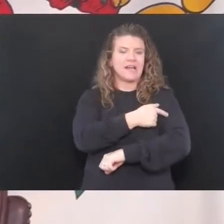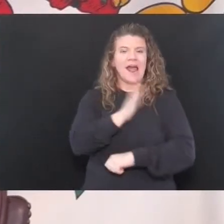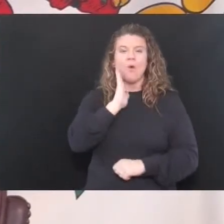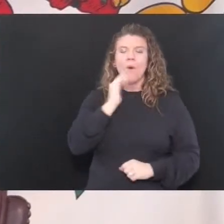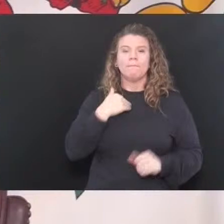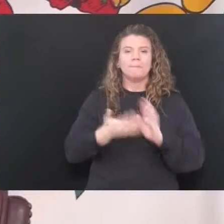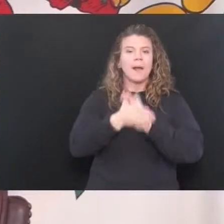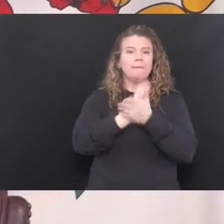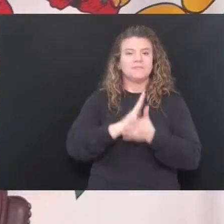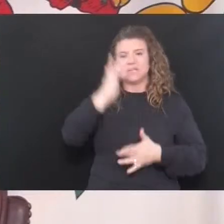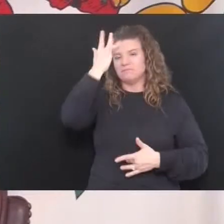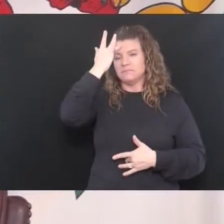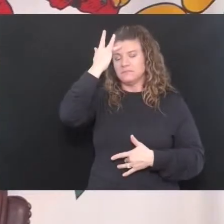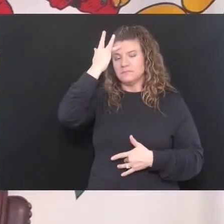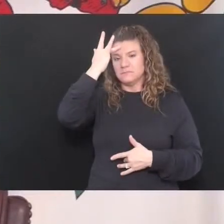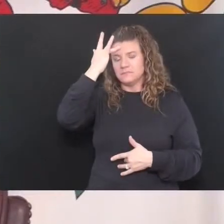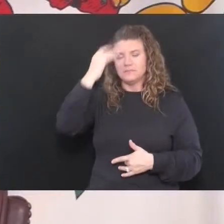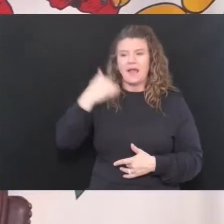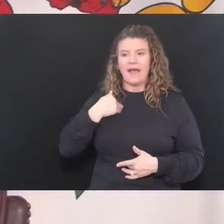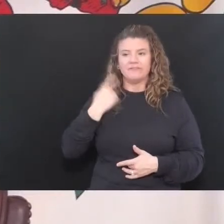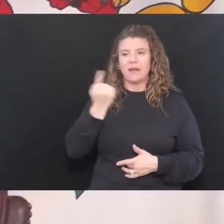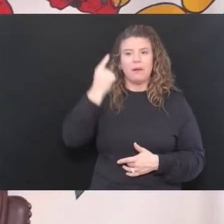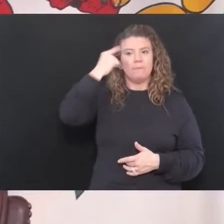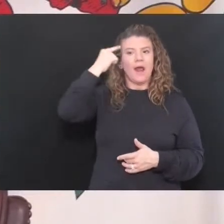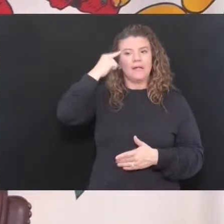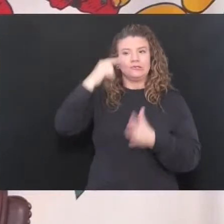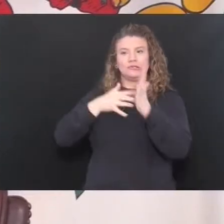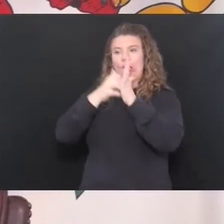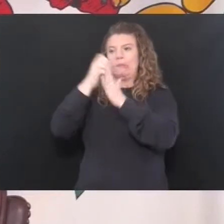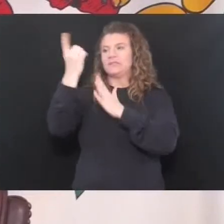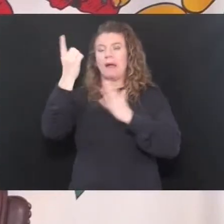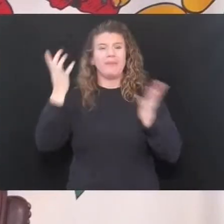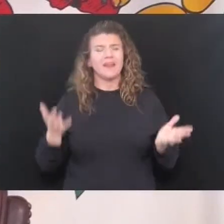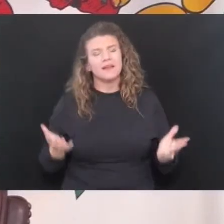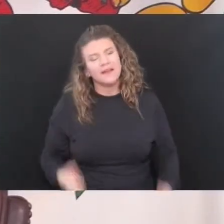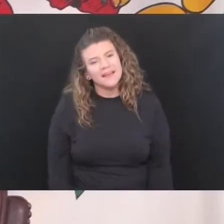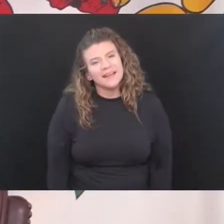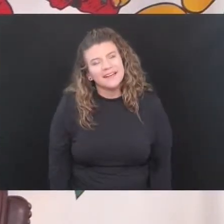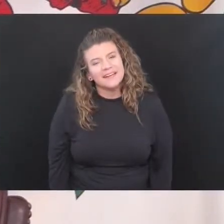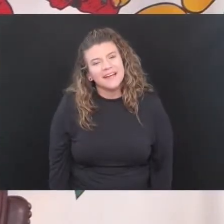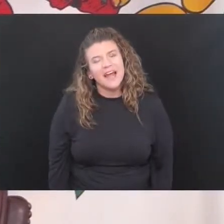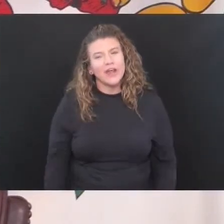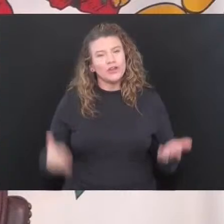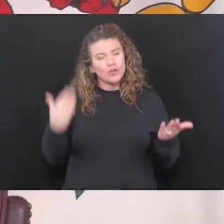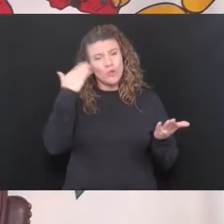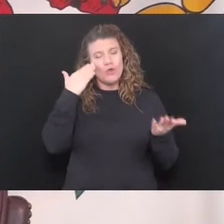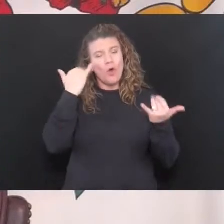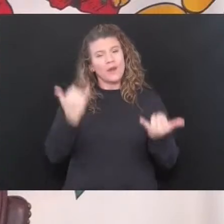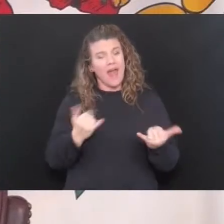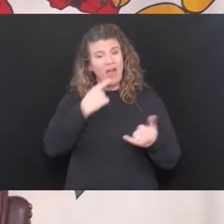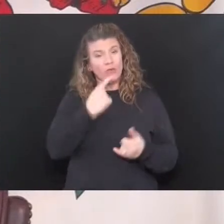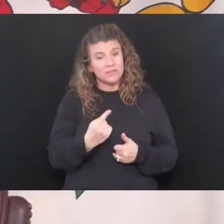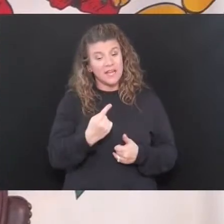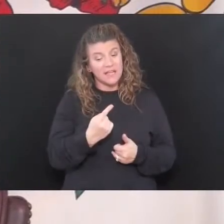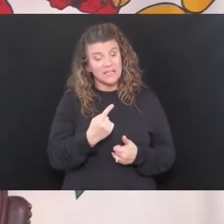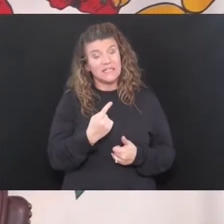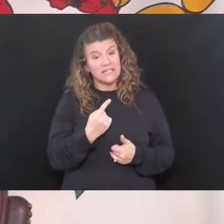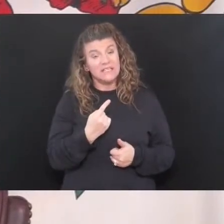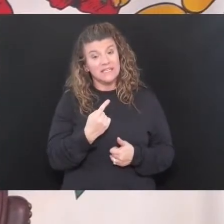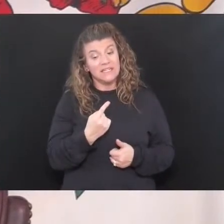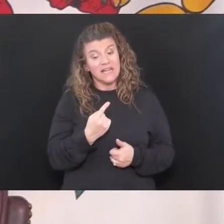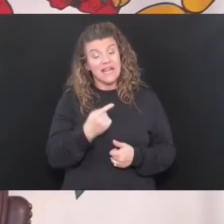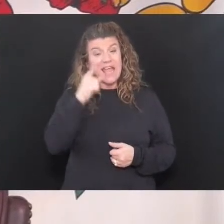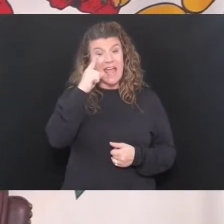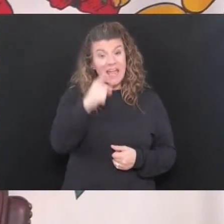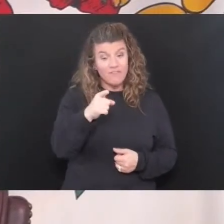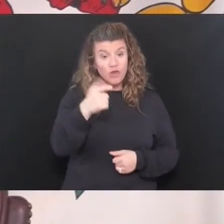tumor. I mean, literally. Do you realize now they're coming out and saying that